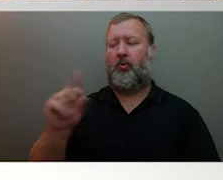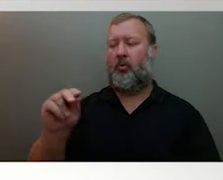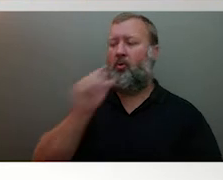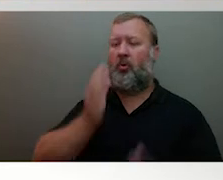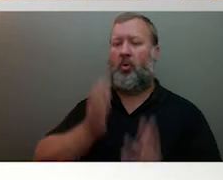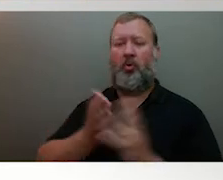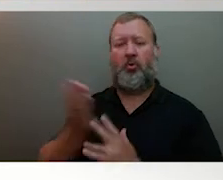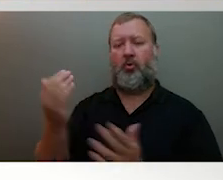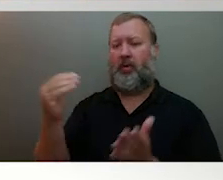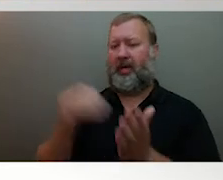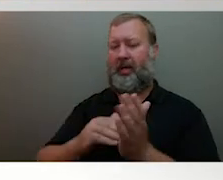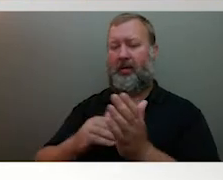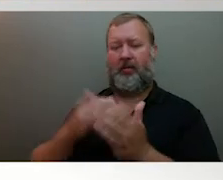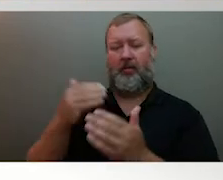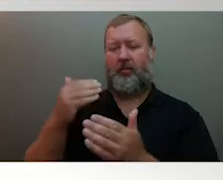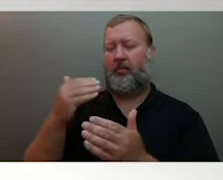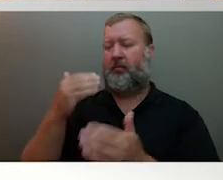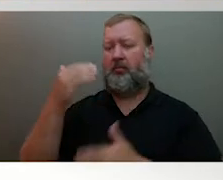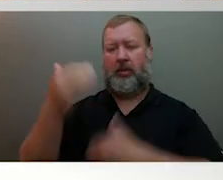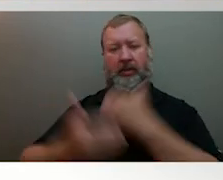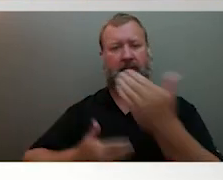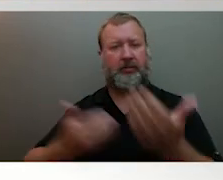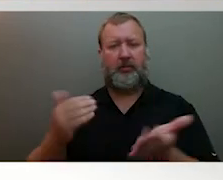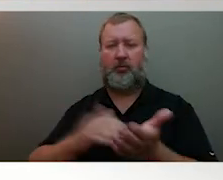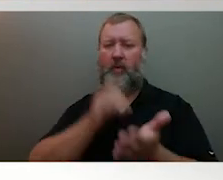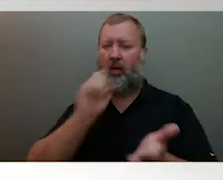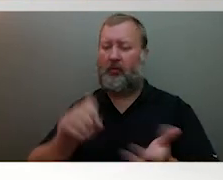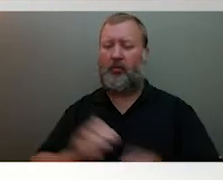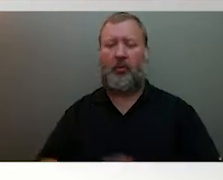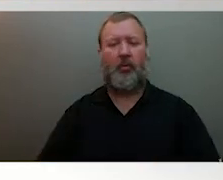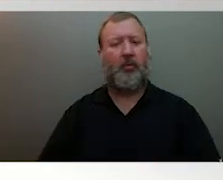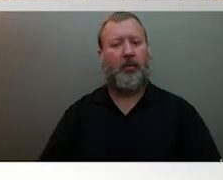the eligibility staffing committee again.